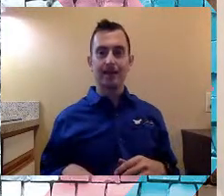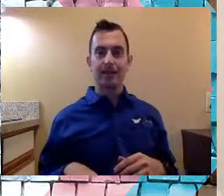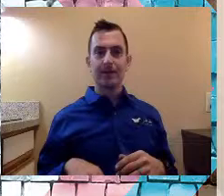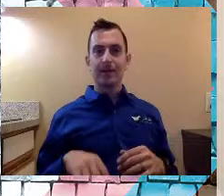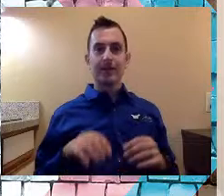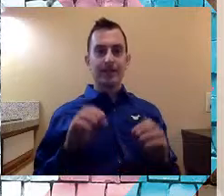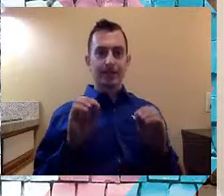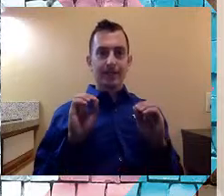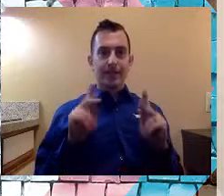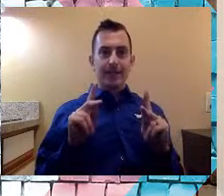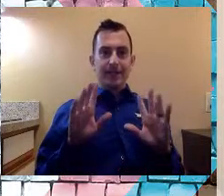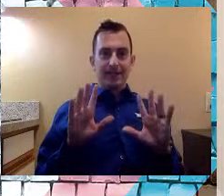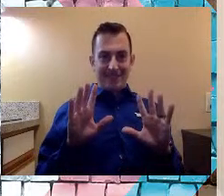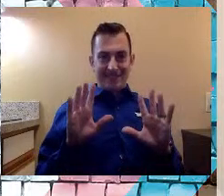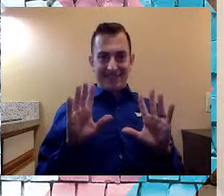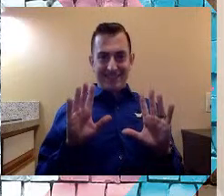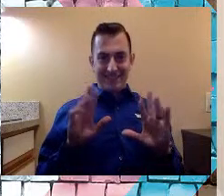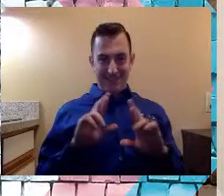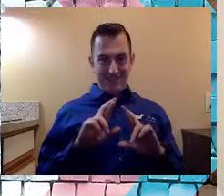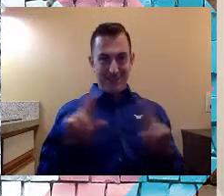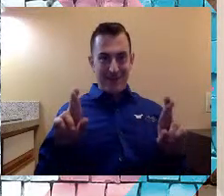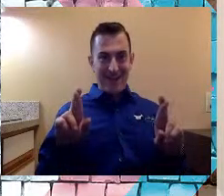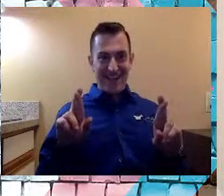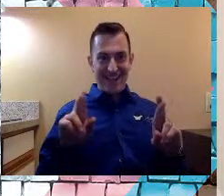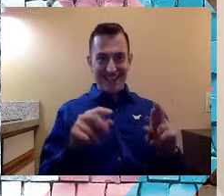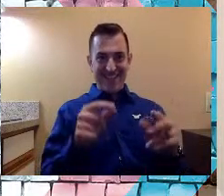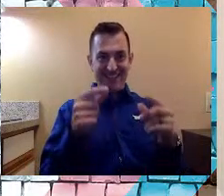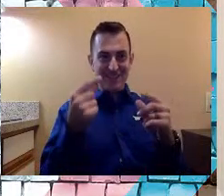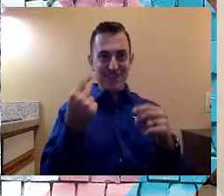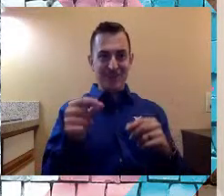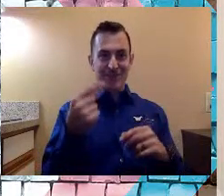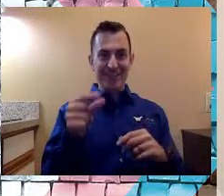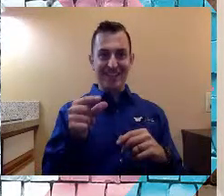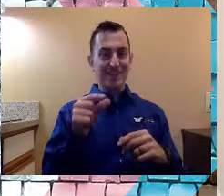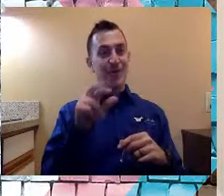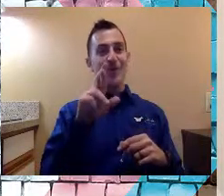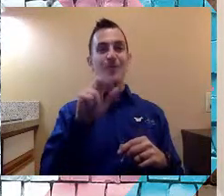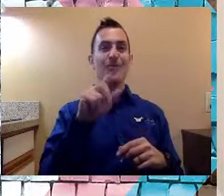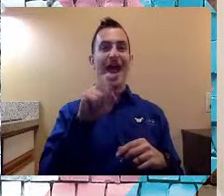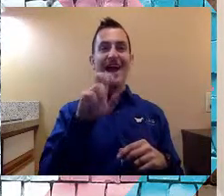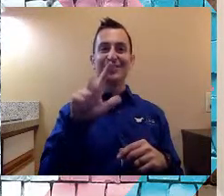And so here goes the greens. Oops. Next to my razzle dazzle green.